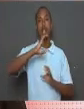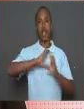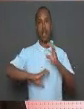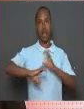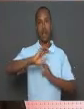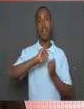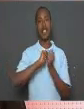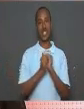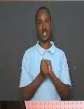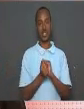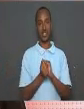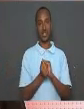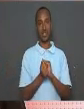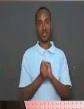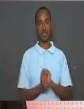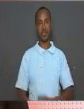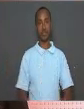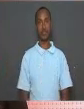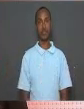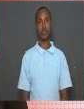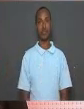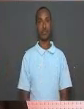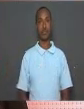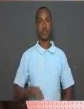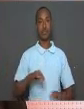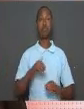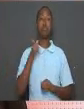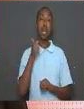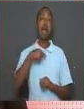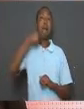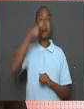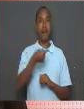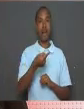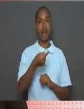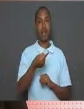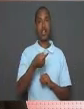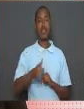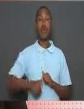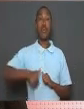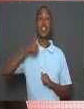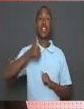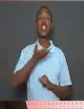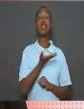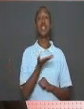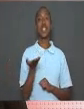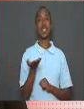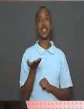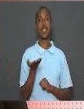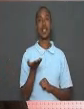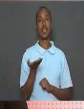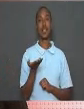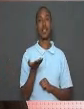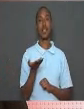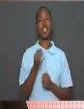chemical changes. In other words, the original substance